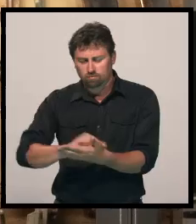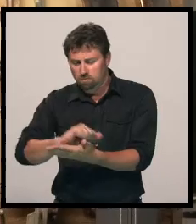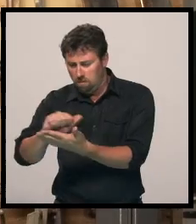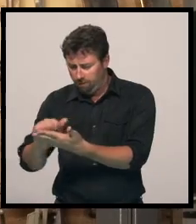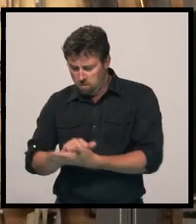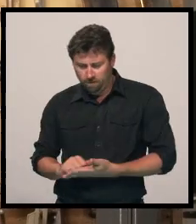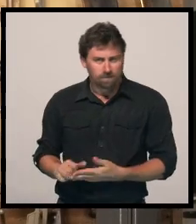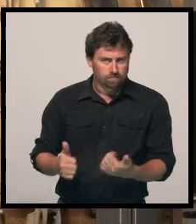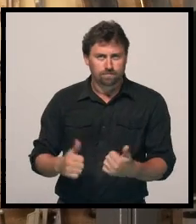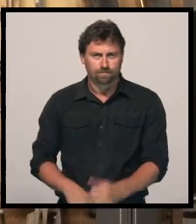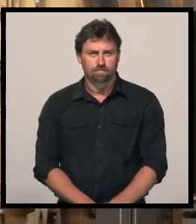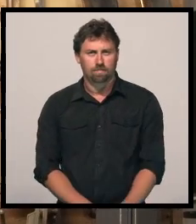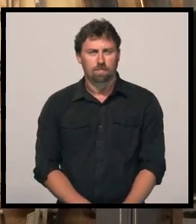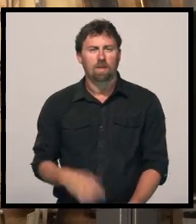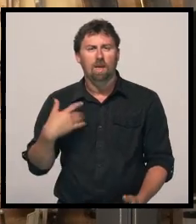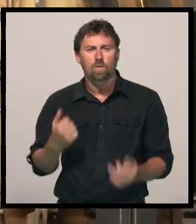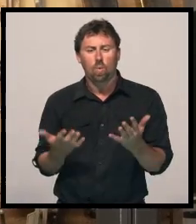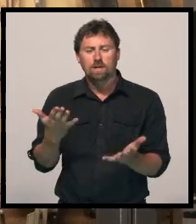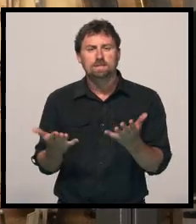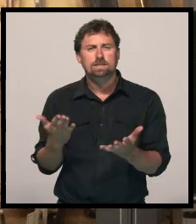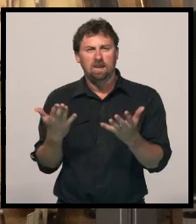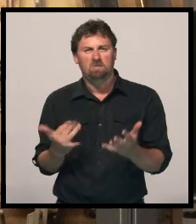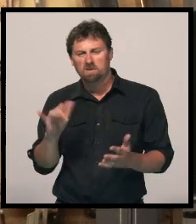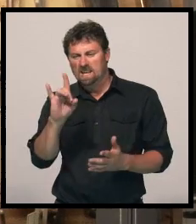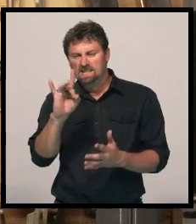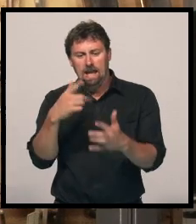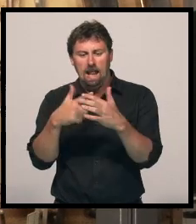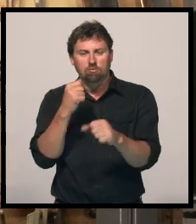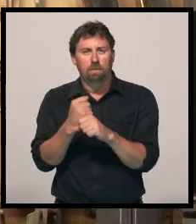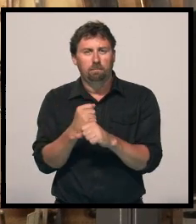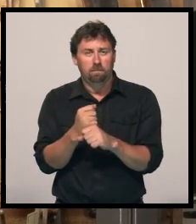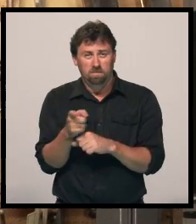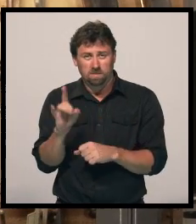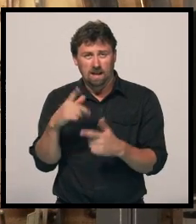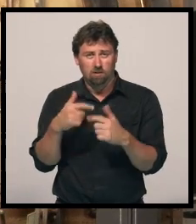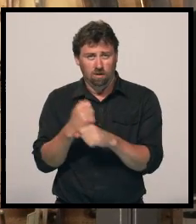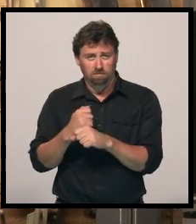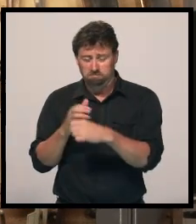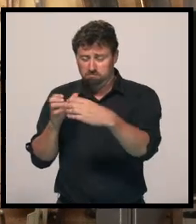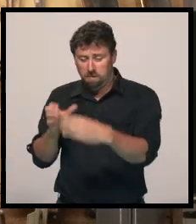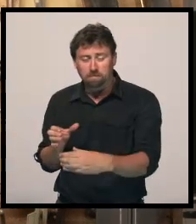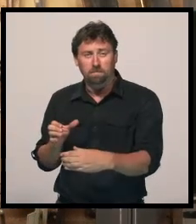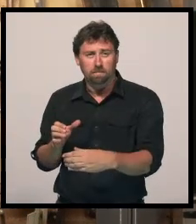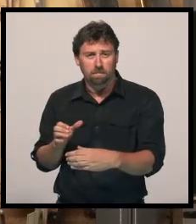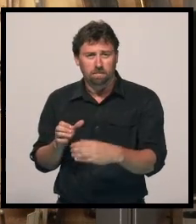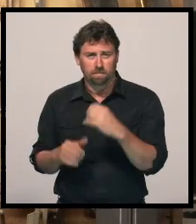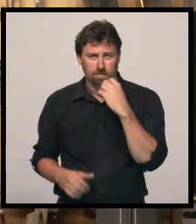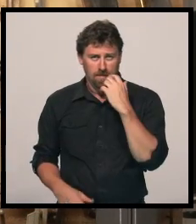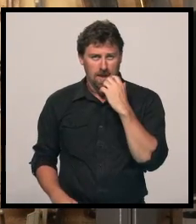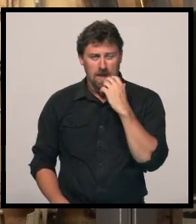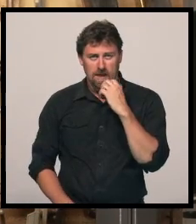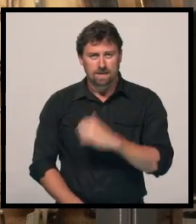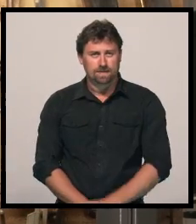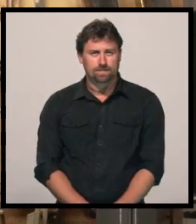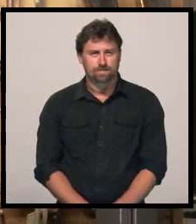And what I do, I've got some heavy weights here. These are about 10 kilos each. So I just place that on there